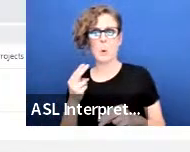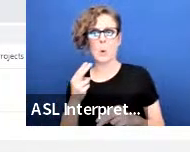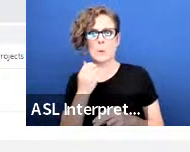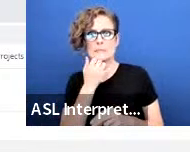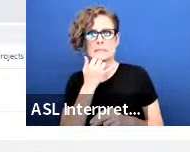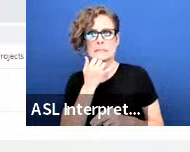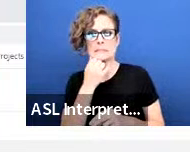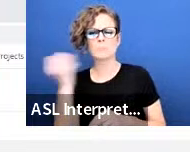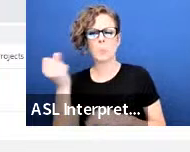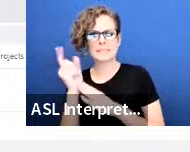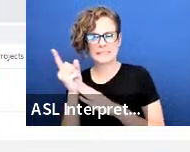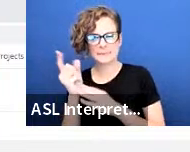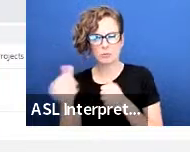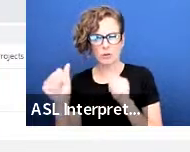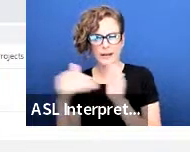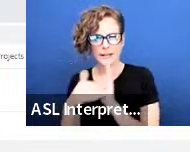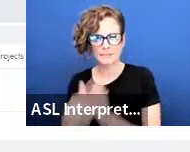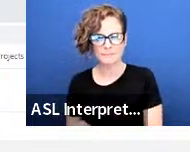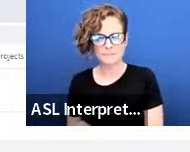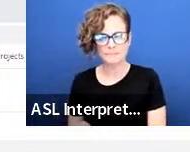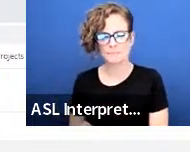Okay, let me try that again.